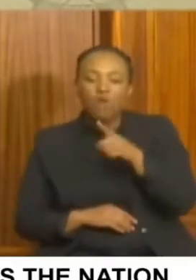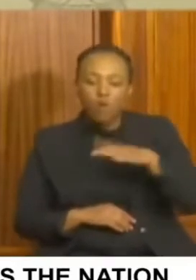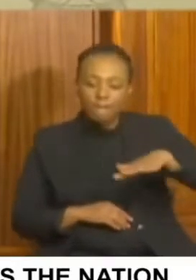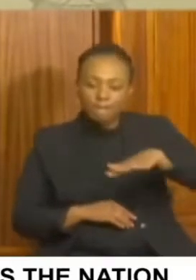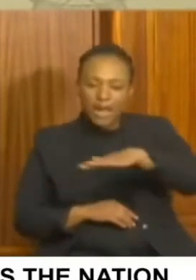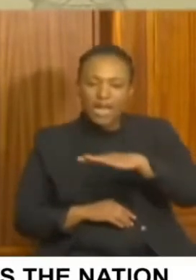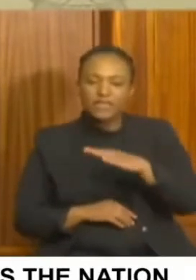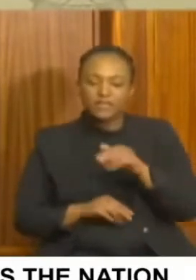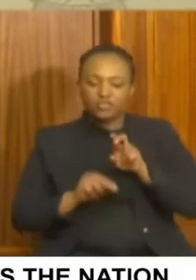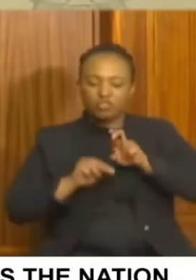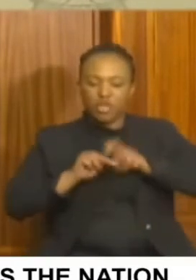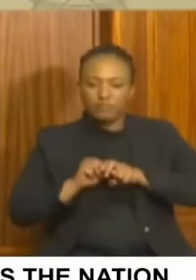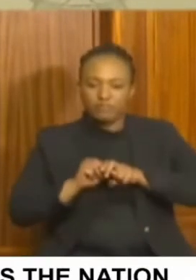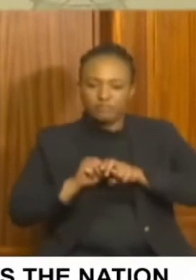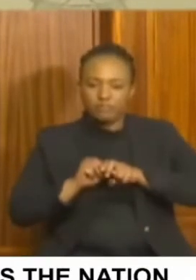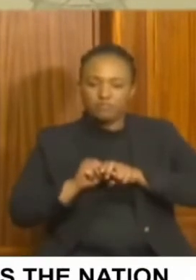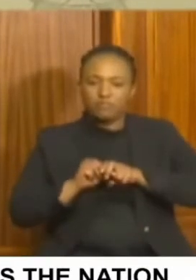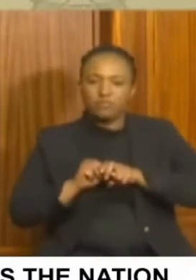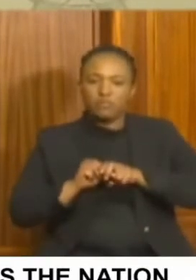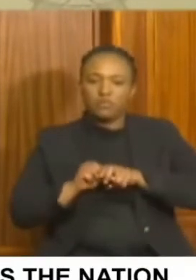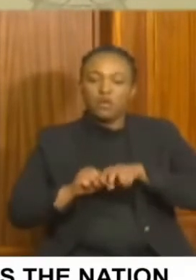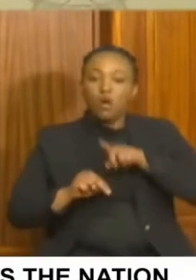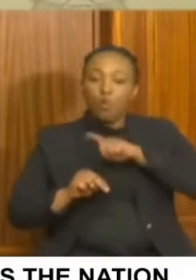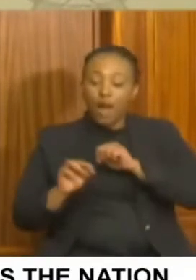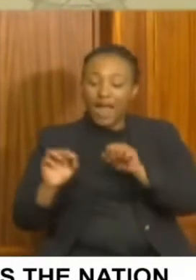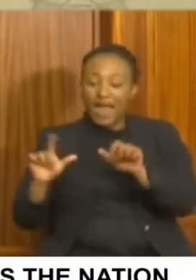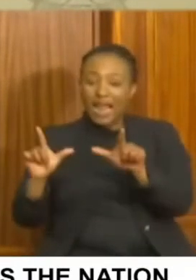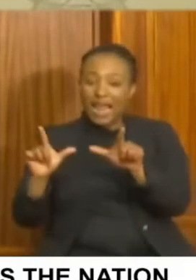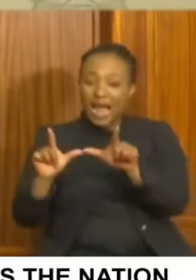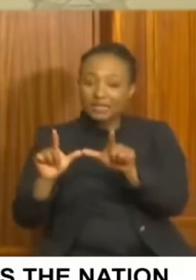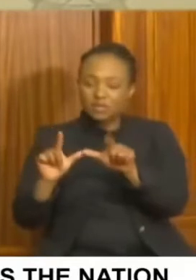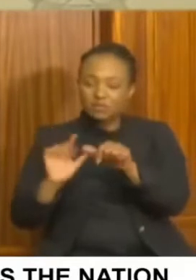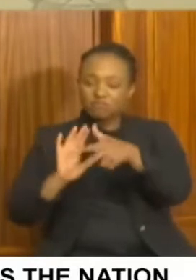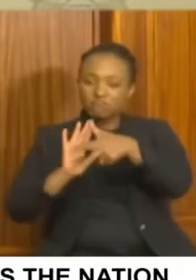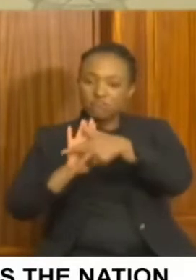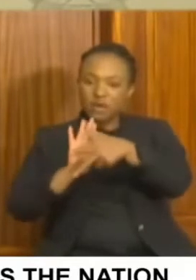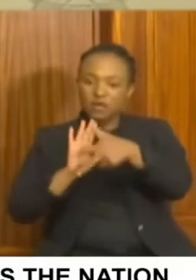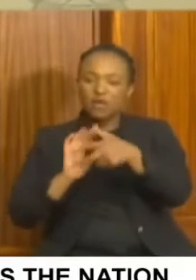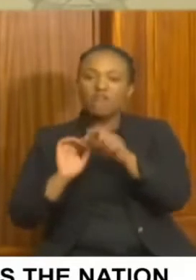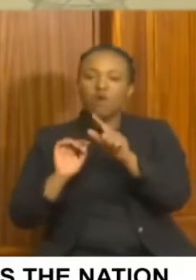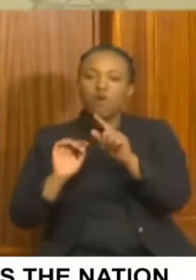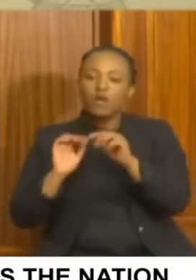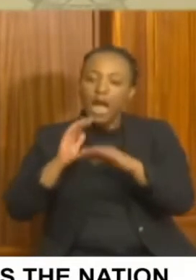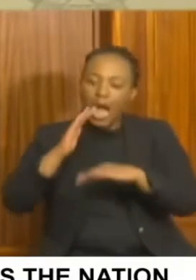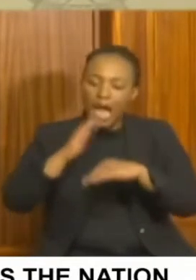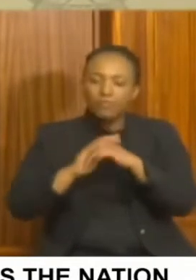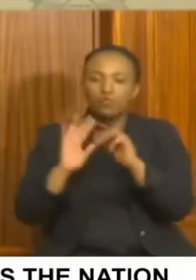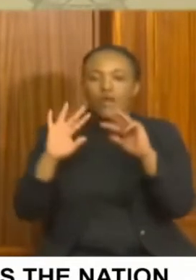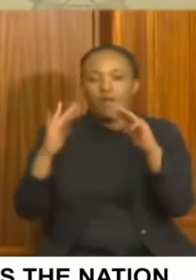consumption will be permitted as per license conditions up to 9 p.m.